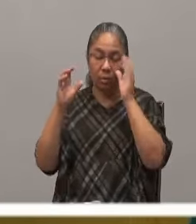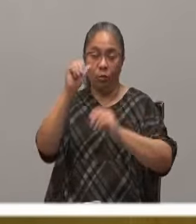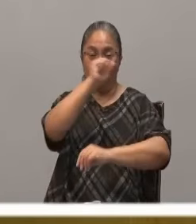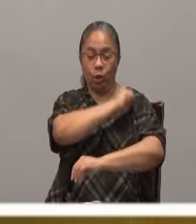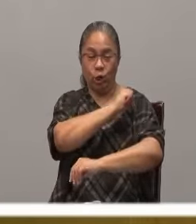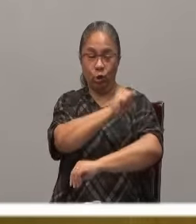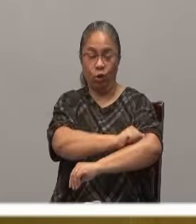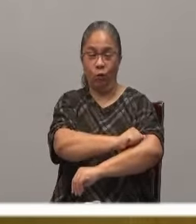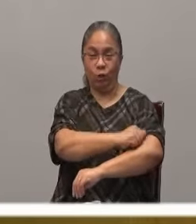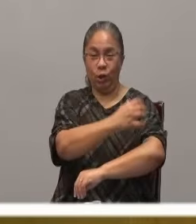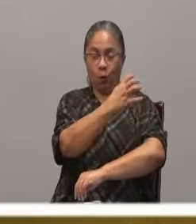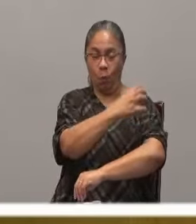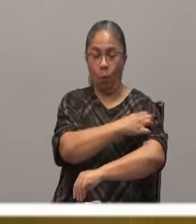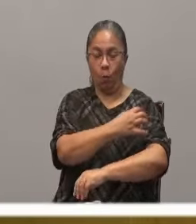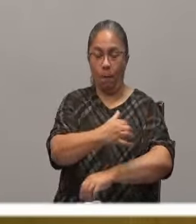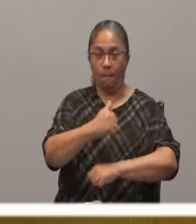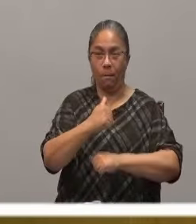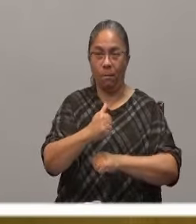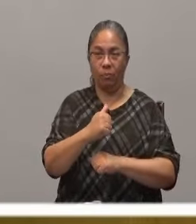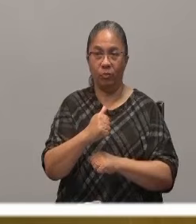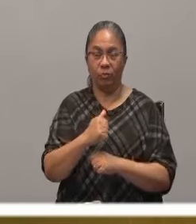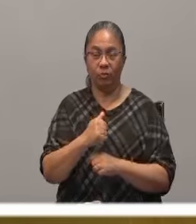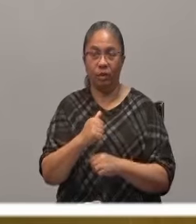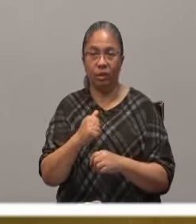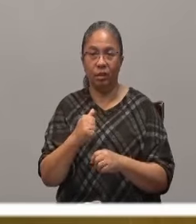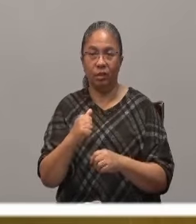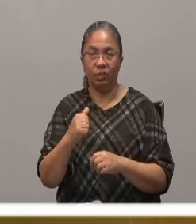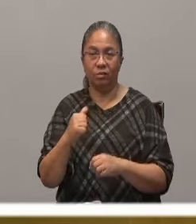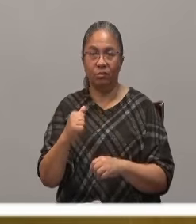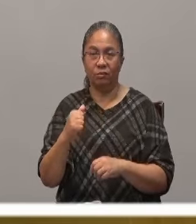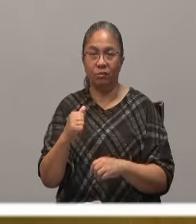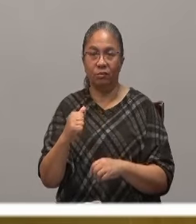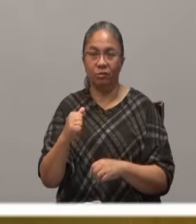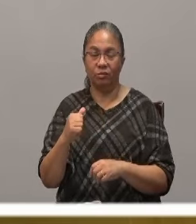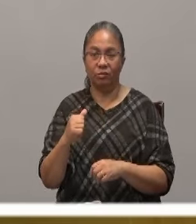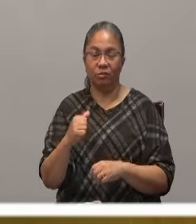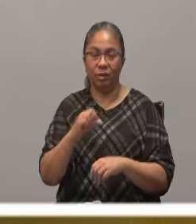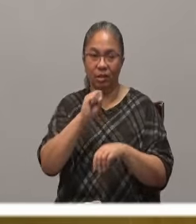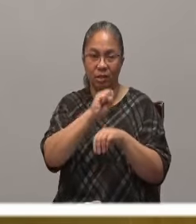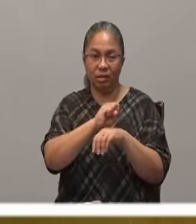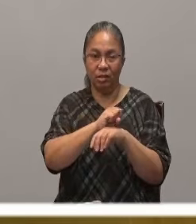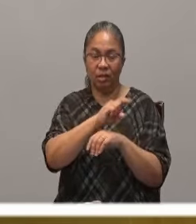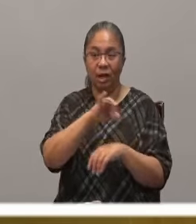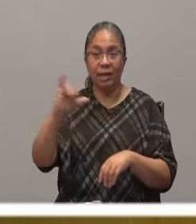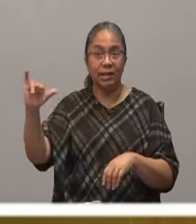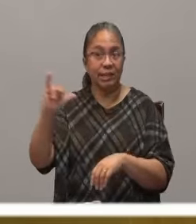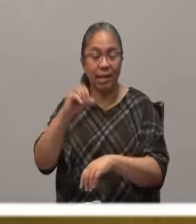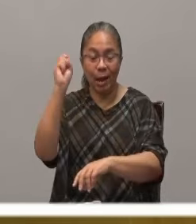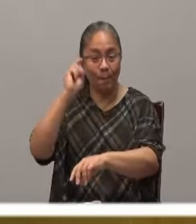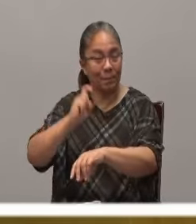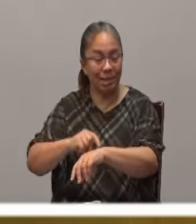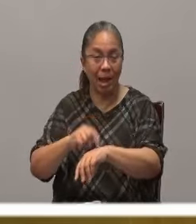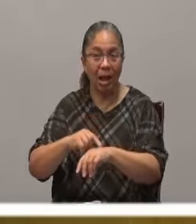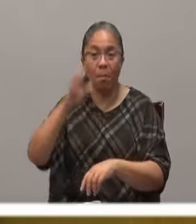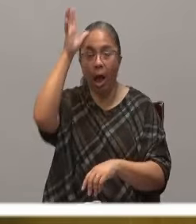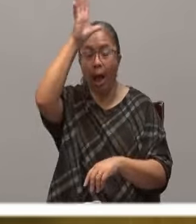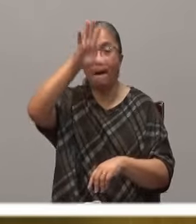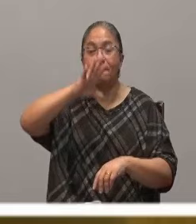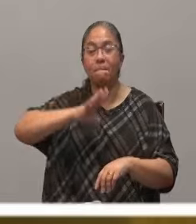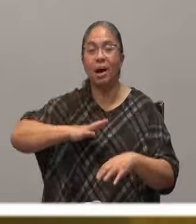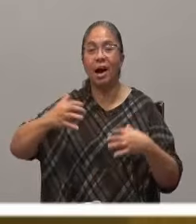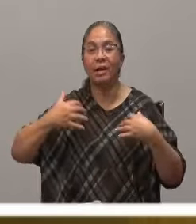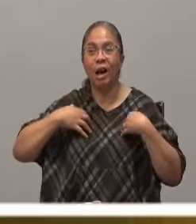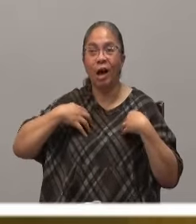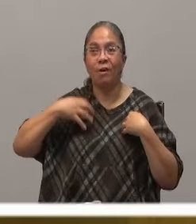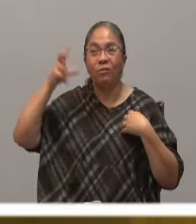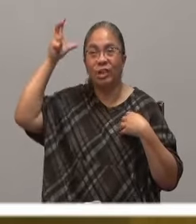authority. And Mark says, in their synagogue, just then, there was a man possessed by